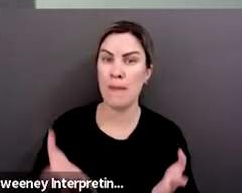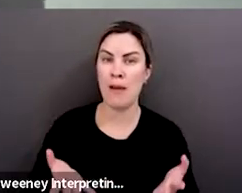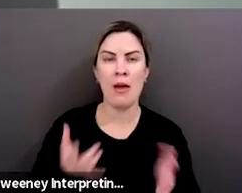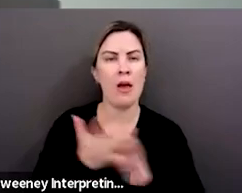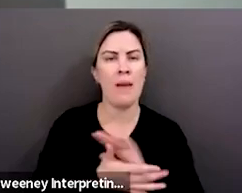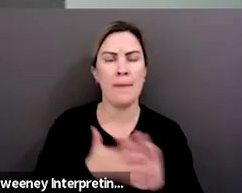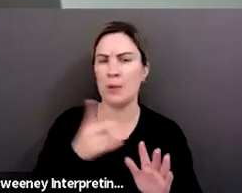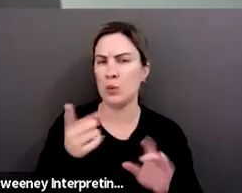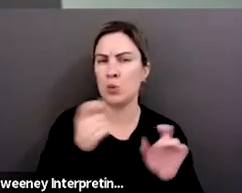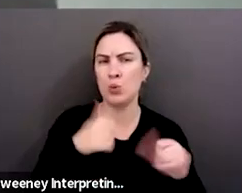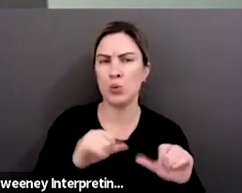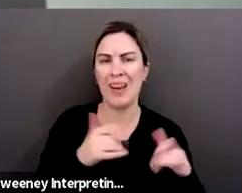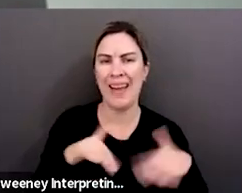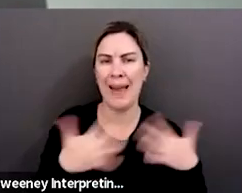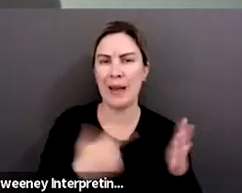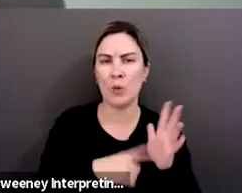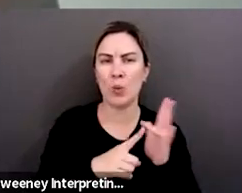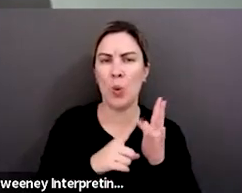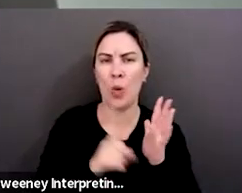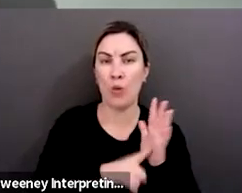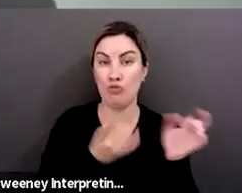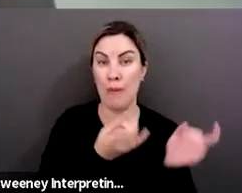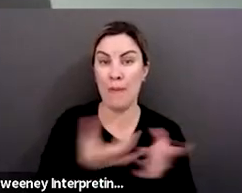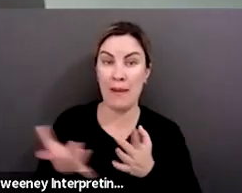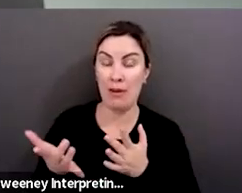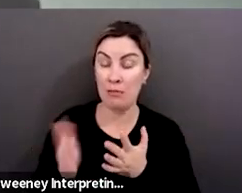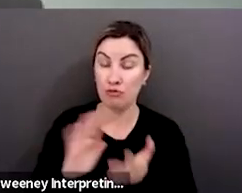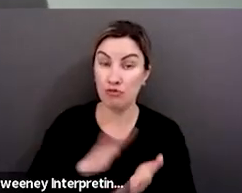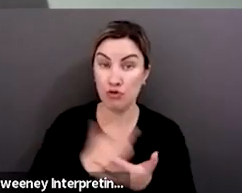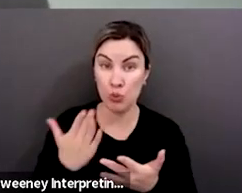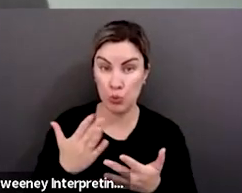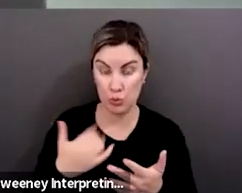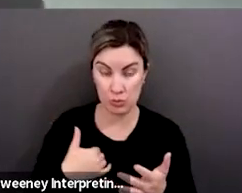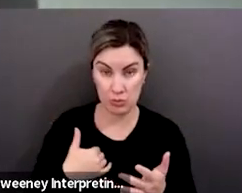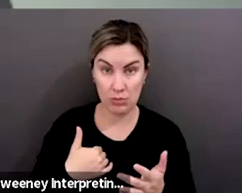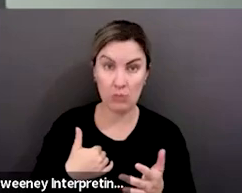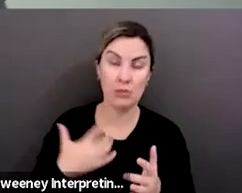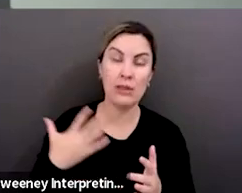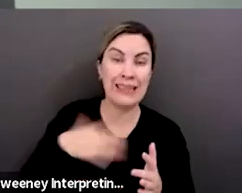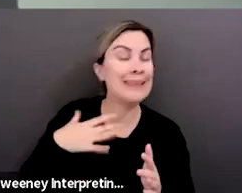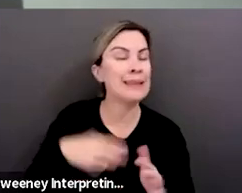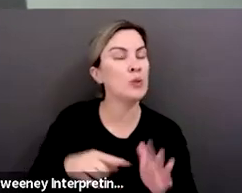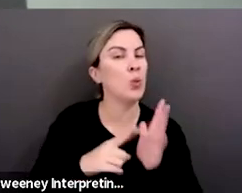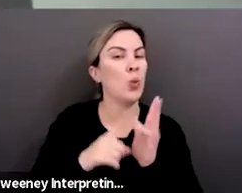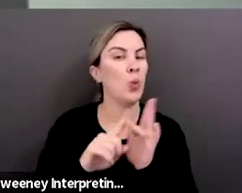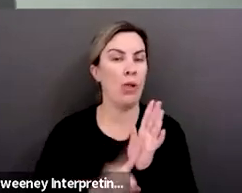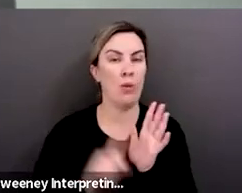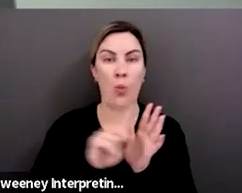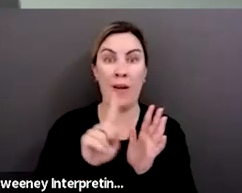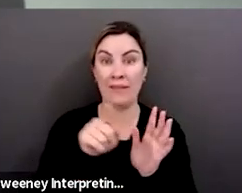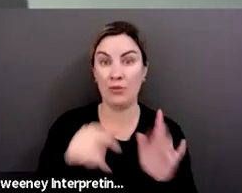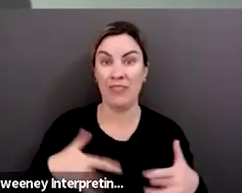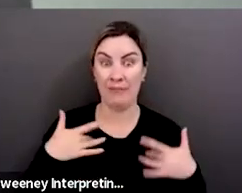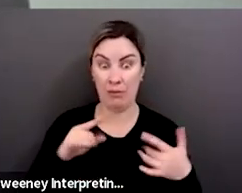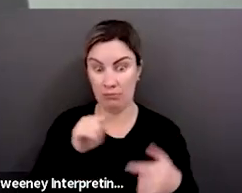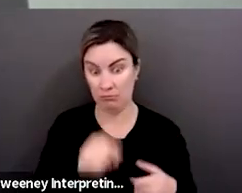to prepare. True. And I would recommend anyone take any tool and start preparing. Whatever resonates for you, use it